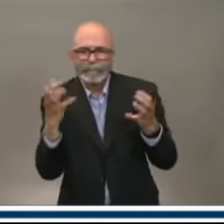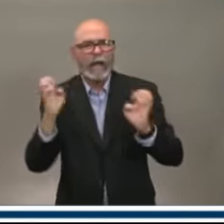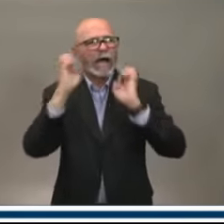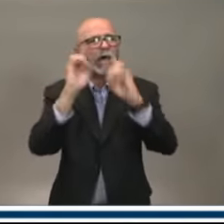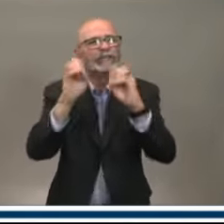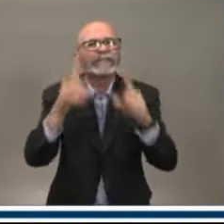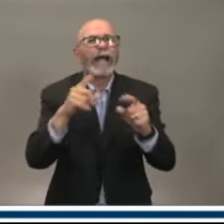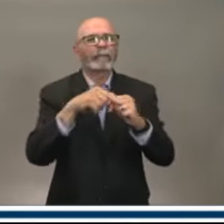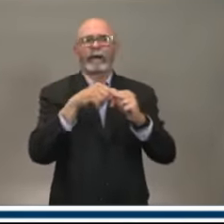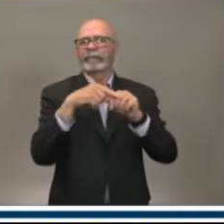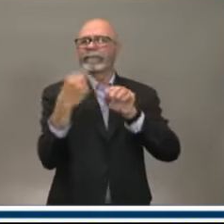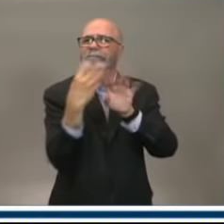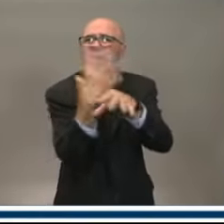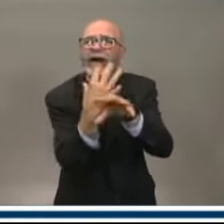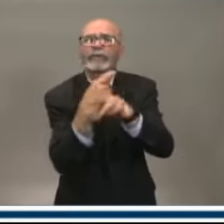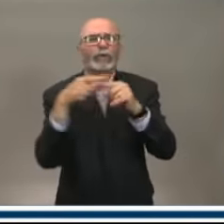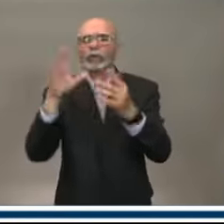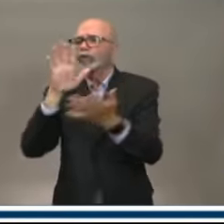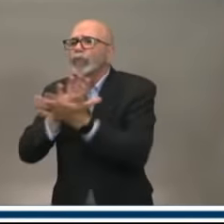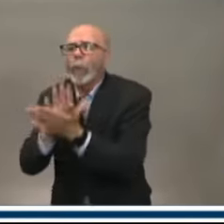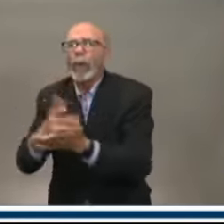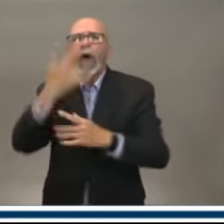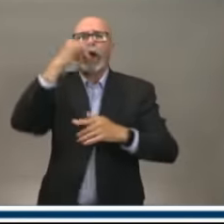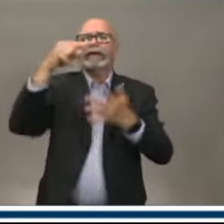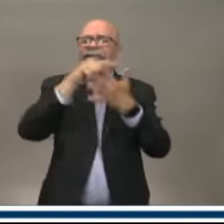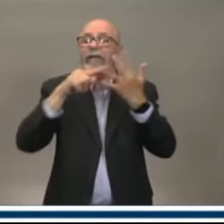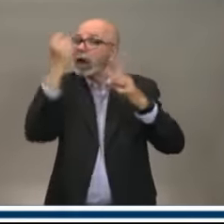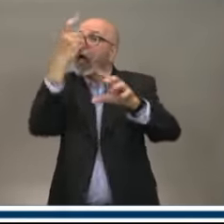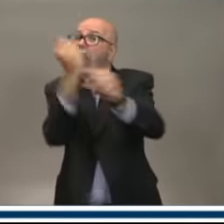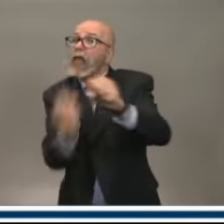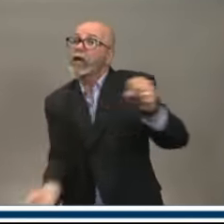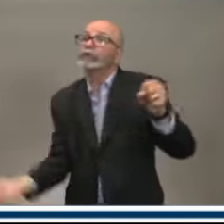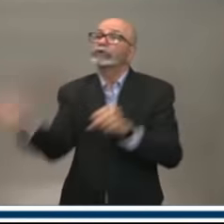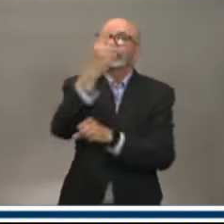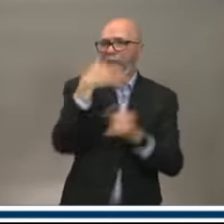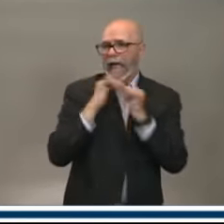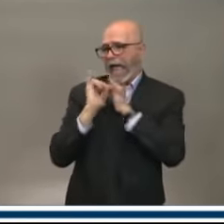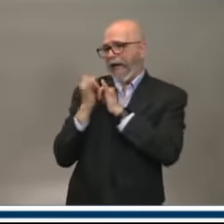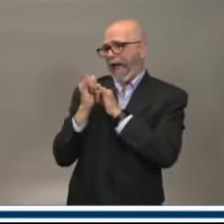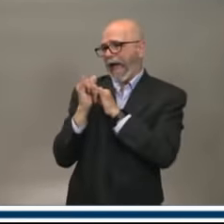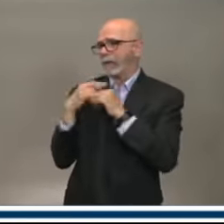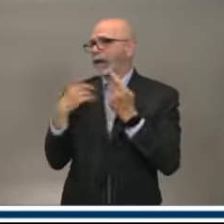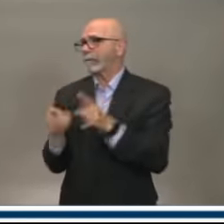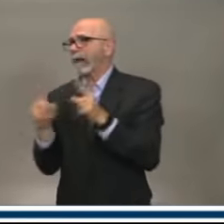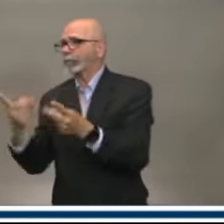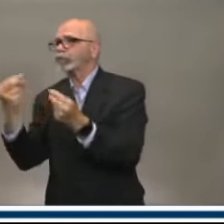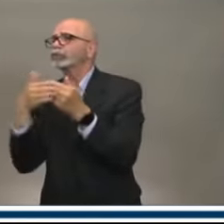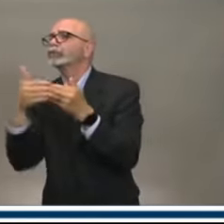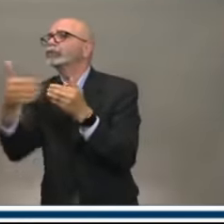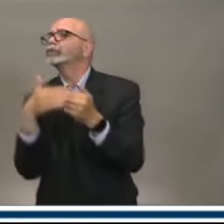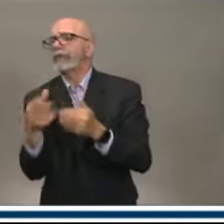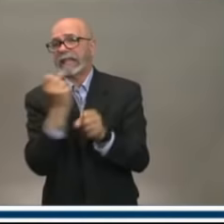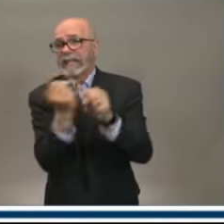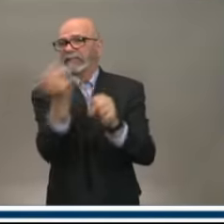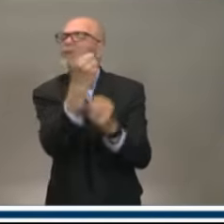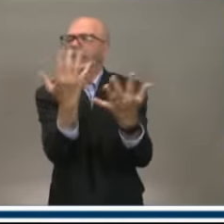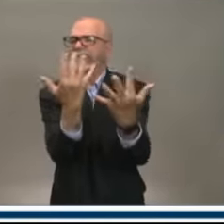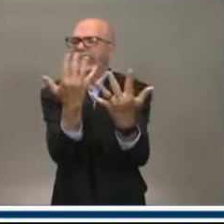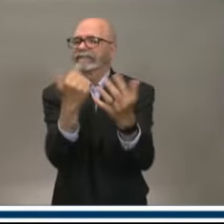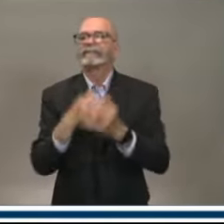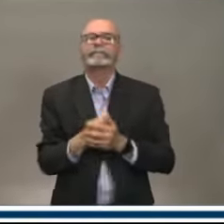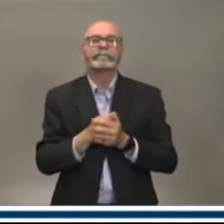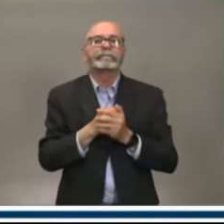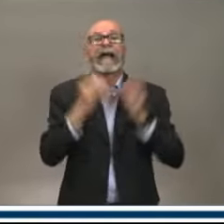school year will look like next year. Teachers will continue to work until the end of June to finalize assessments and report